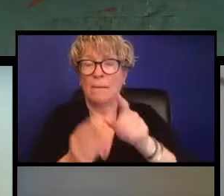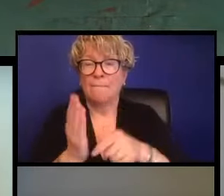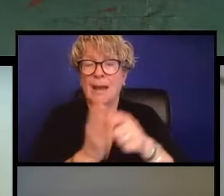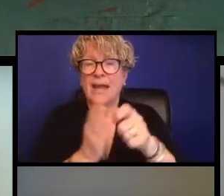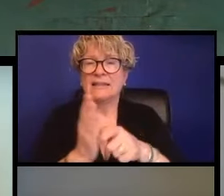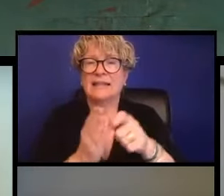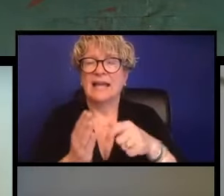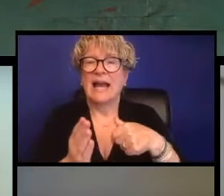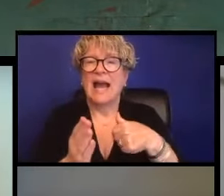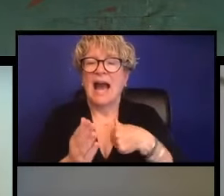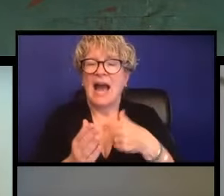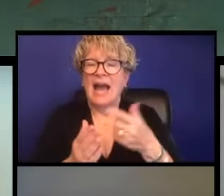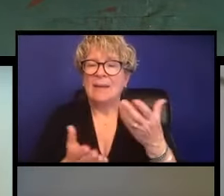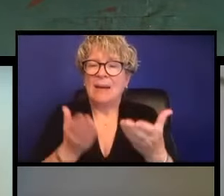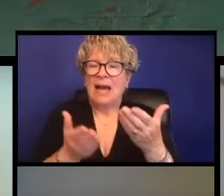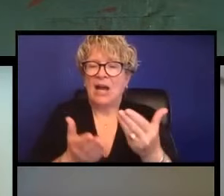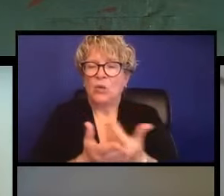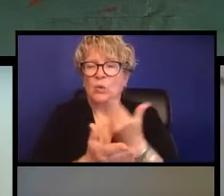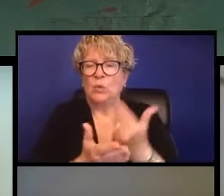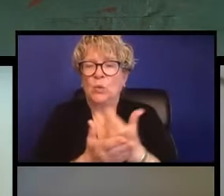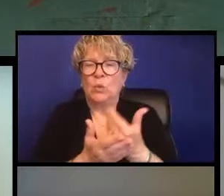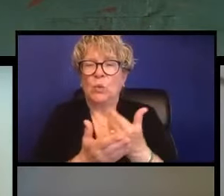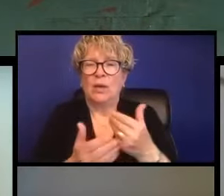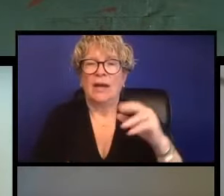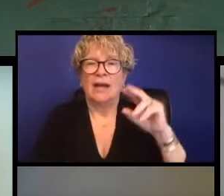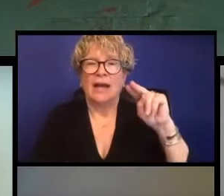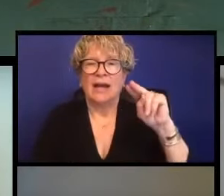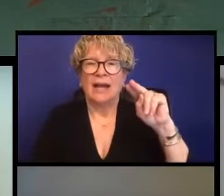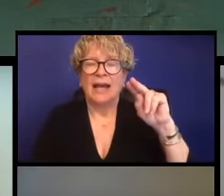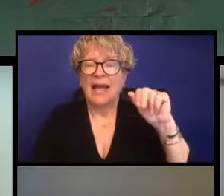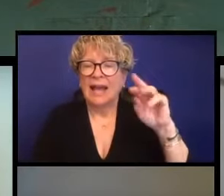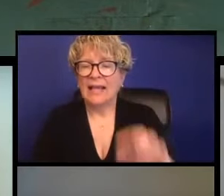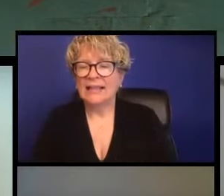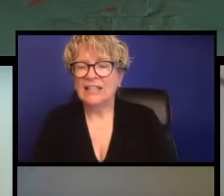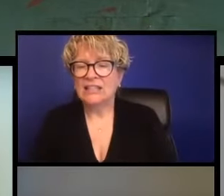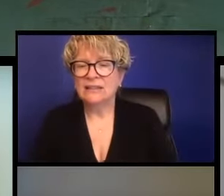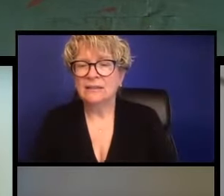and I'm trying to feel my way into publishing. Who would like to jump in there?